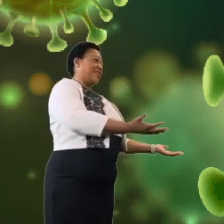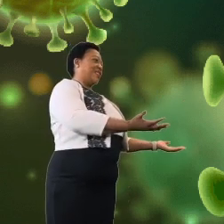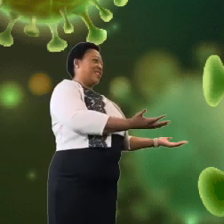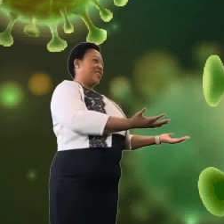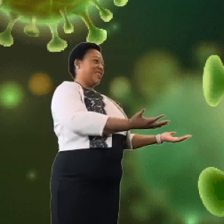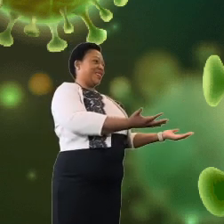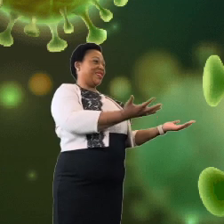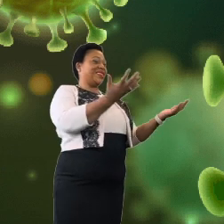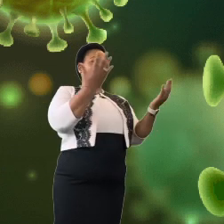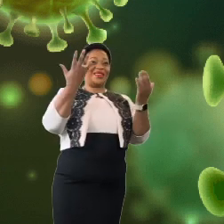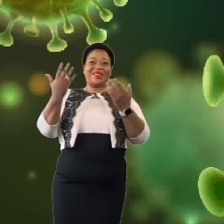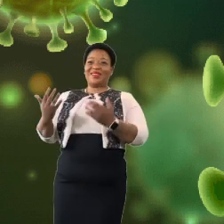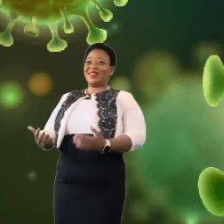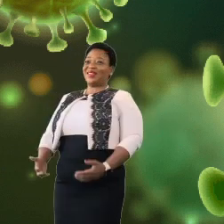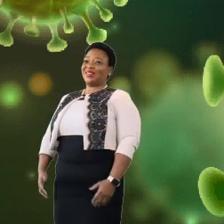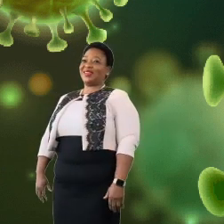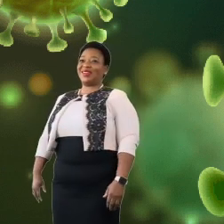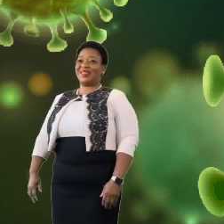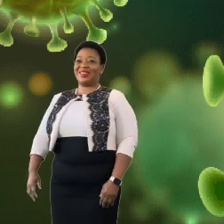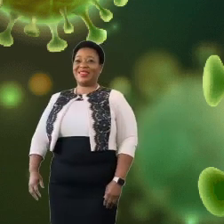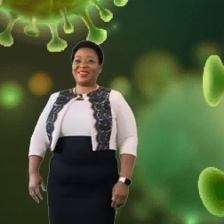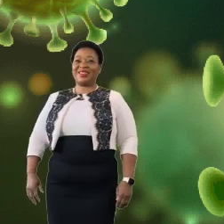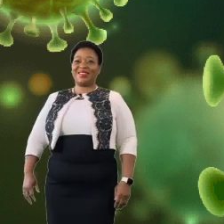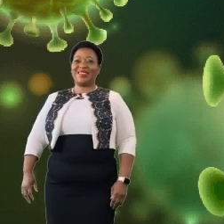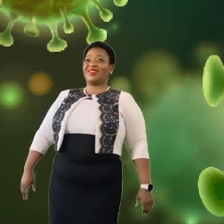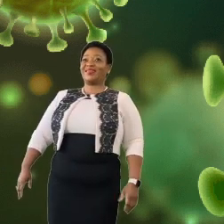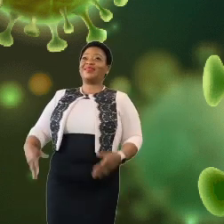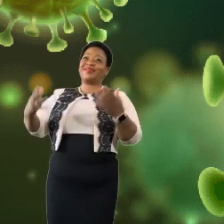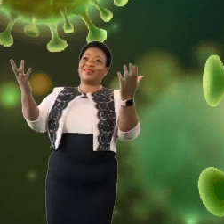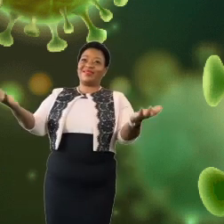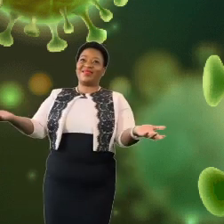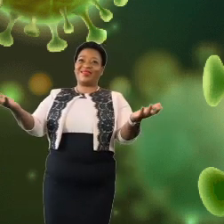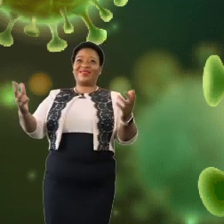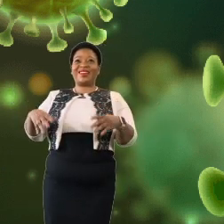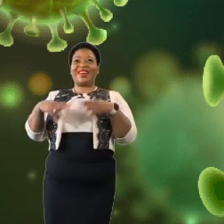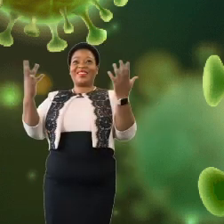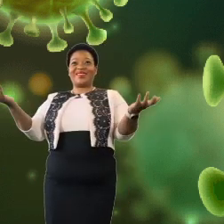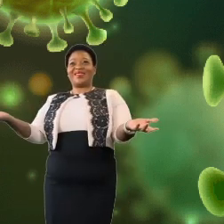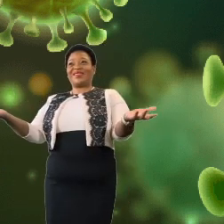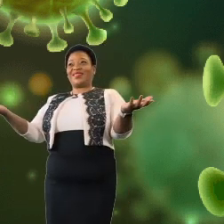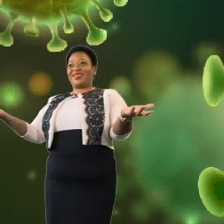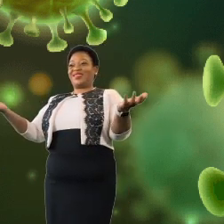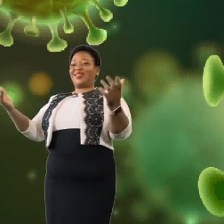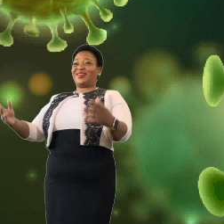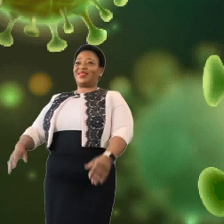licensing of businesses, but also the whole environmental components, Pumulele